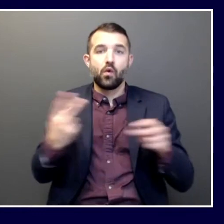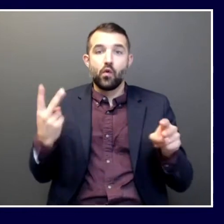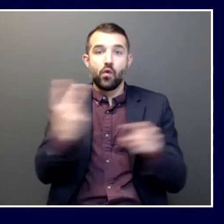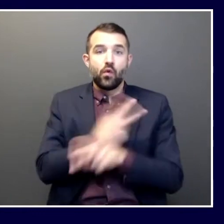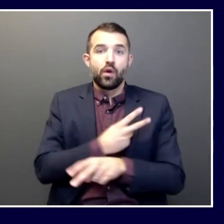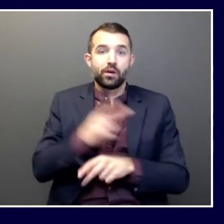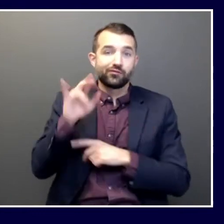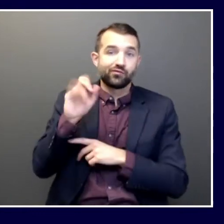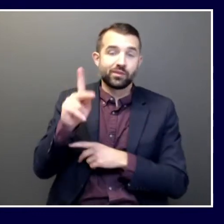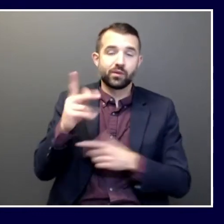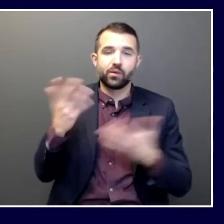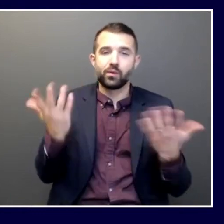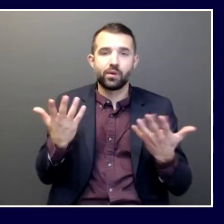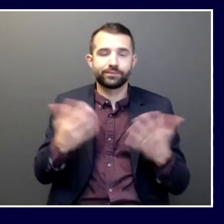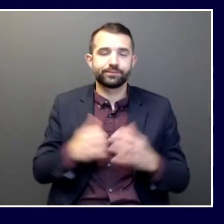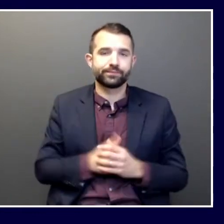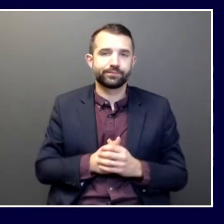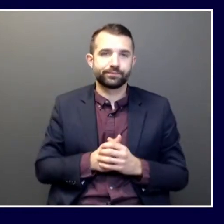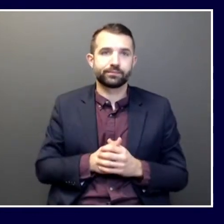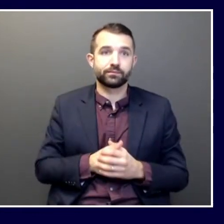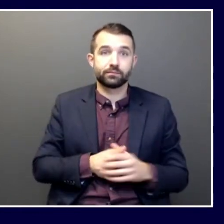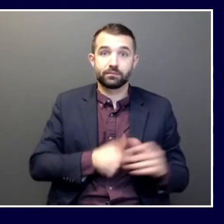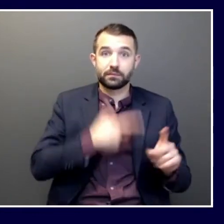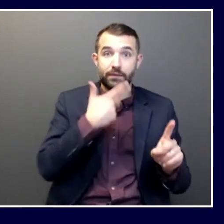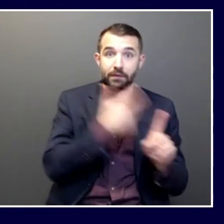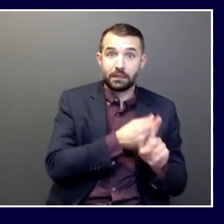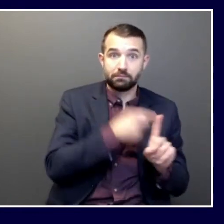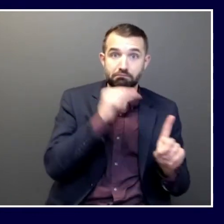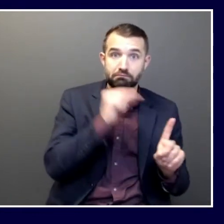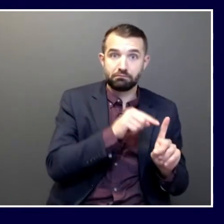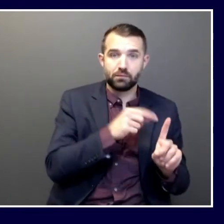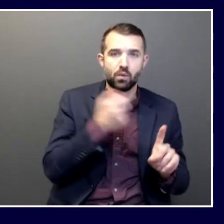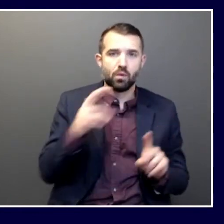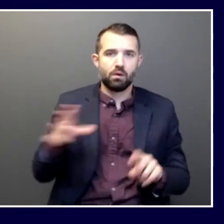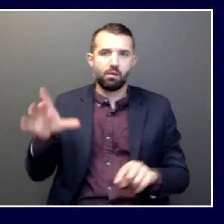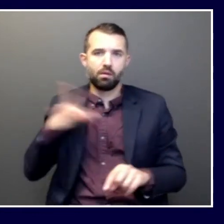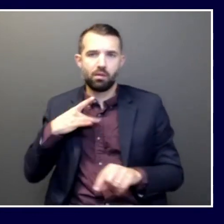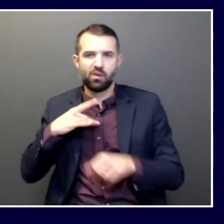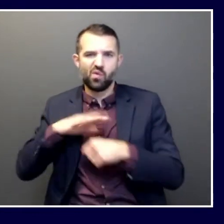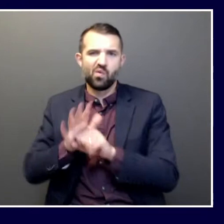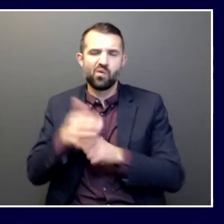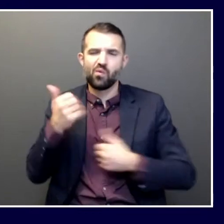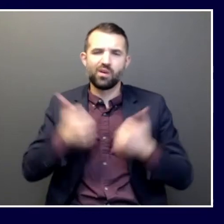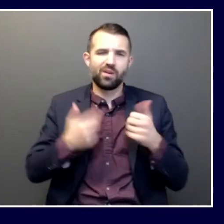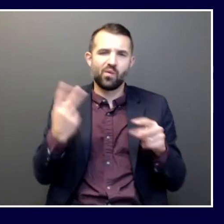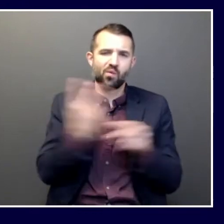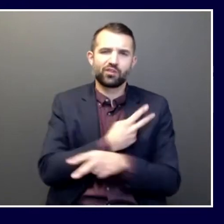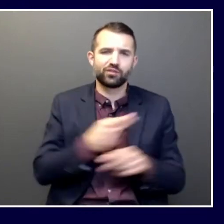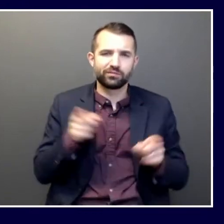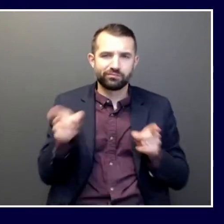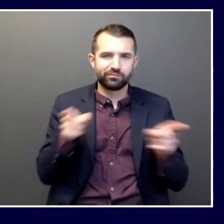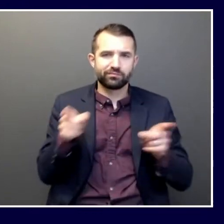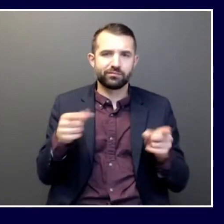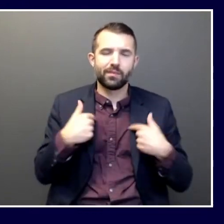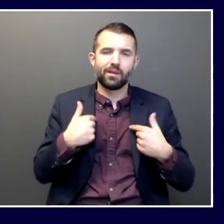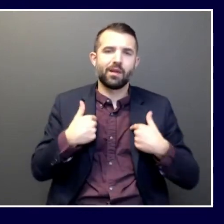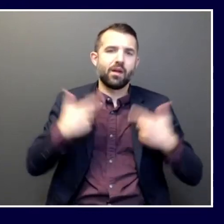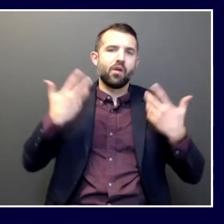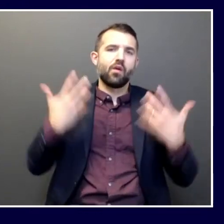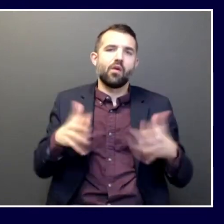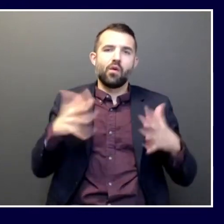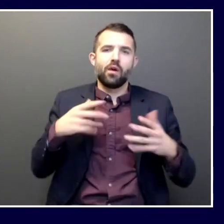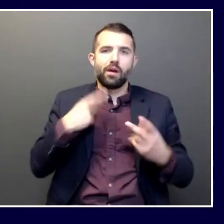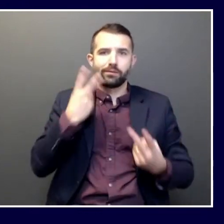the vaccine, or is it the virus? And we've already seen how much COVID has upended schools, the number of outbreaks, the